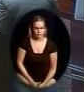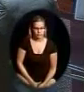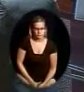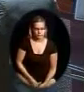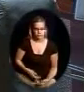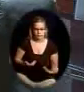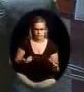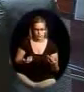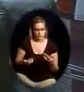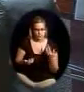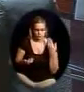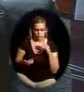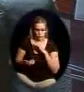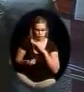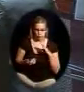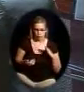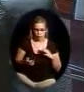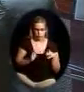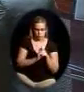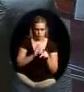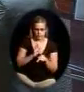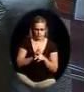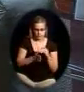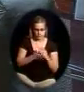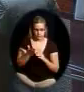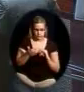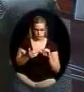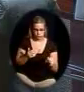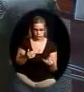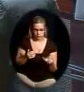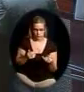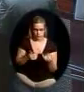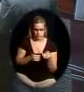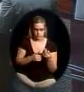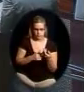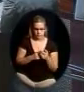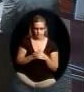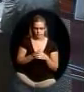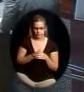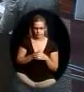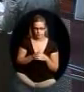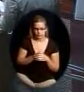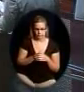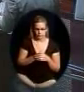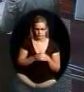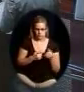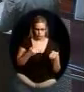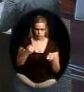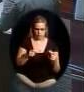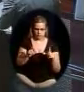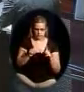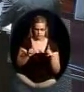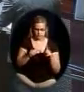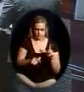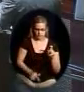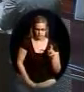Board policy, what is it, Section J, I guess? Board policy, Section J, something about the driver's license?